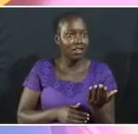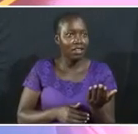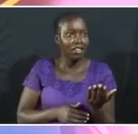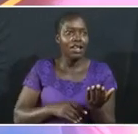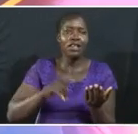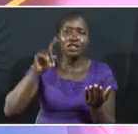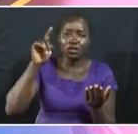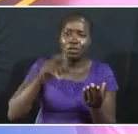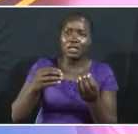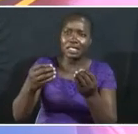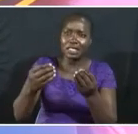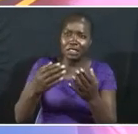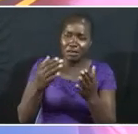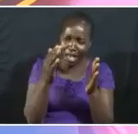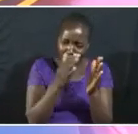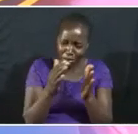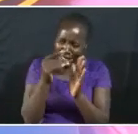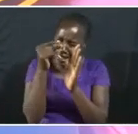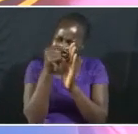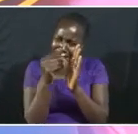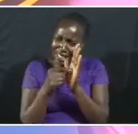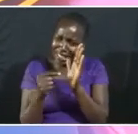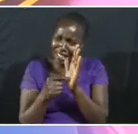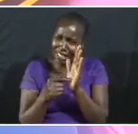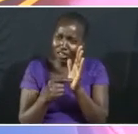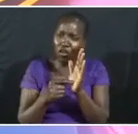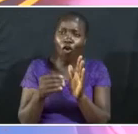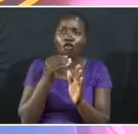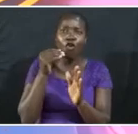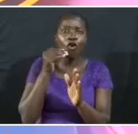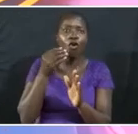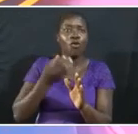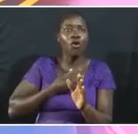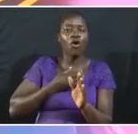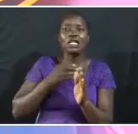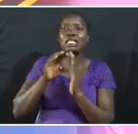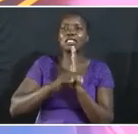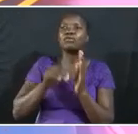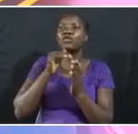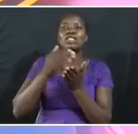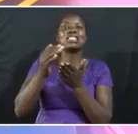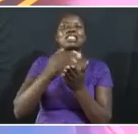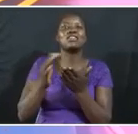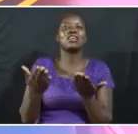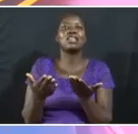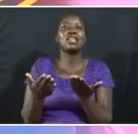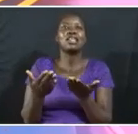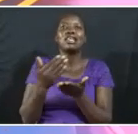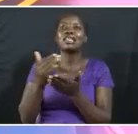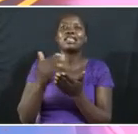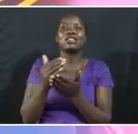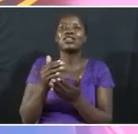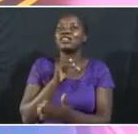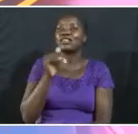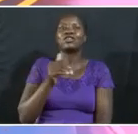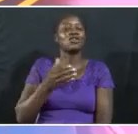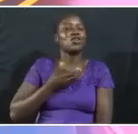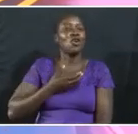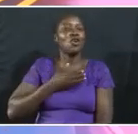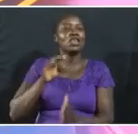you must give me a plan detailed of home ownership, not rental. Rental space is not